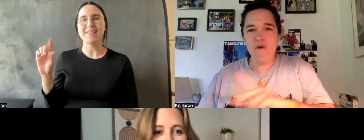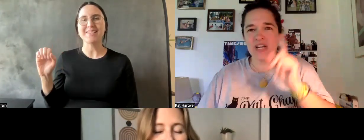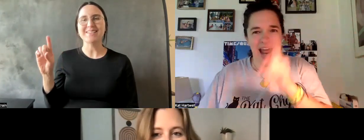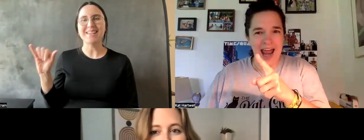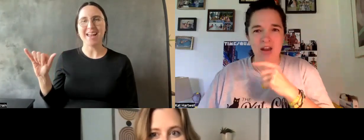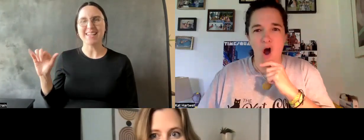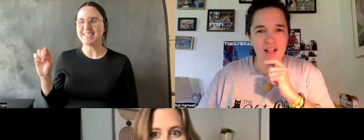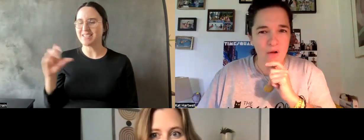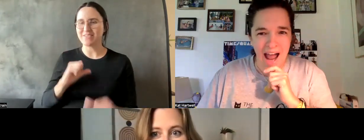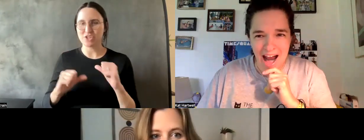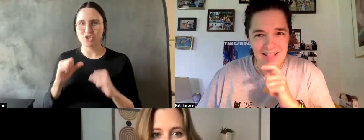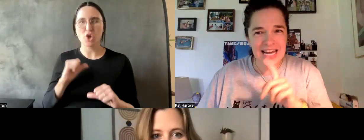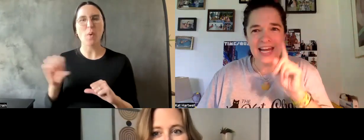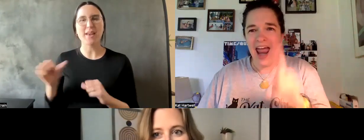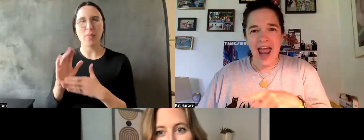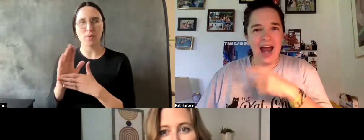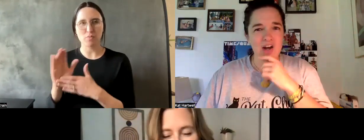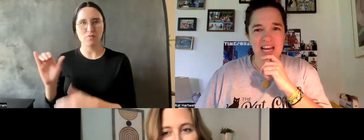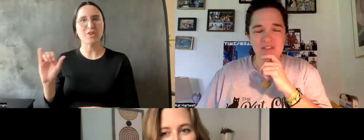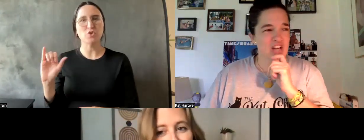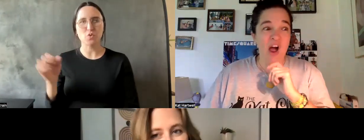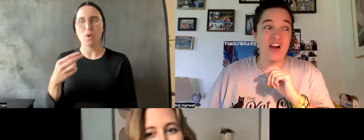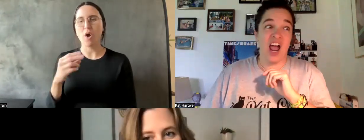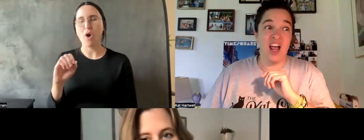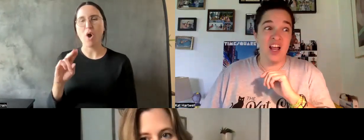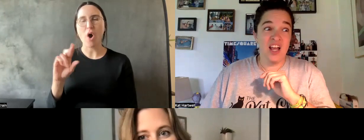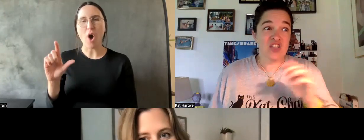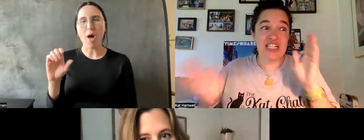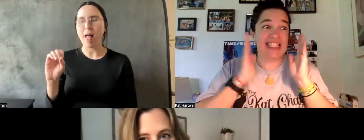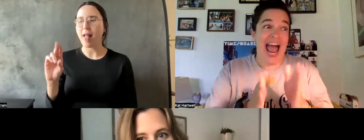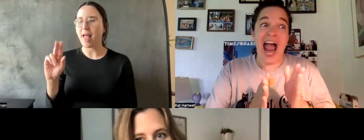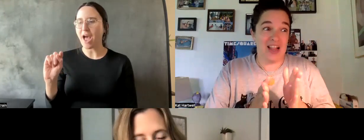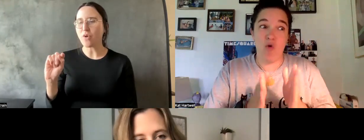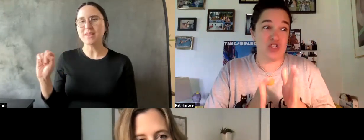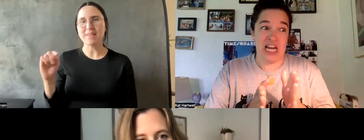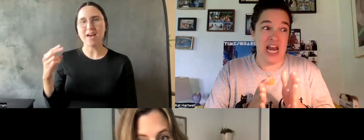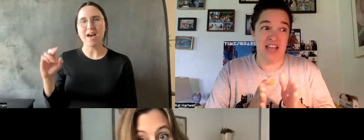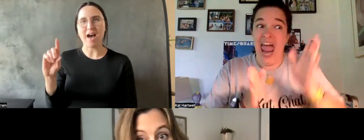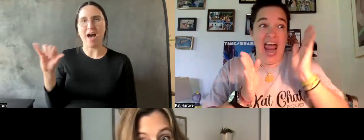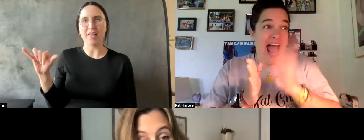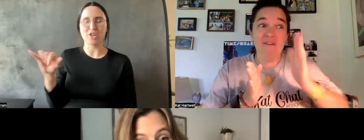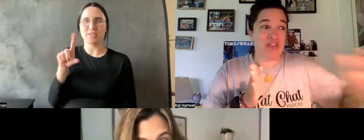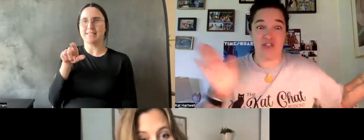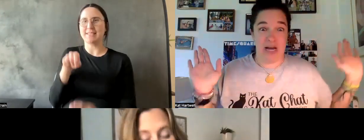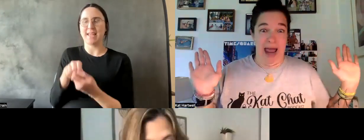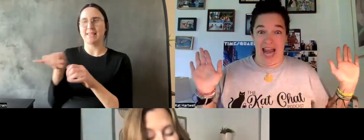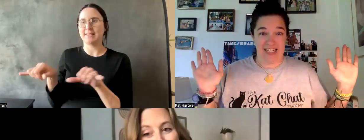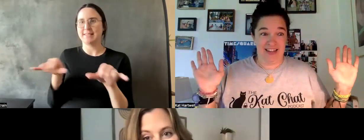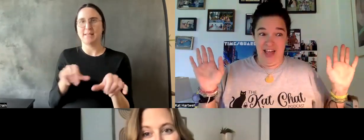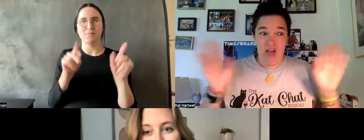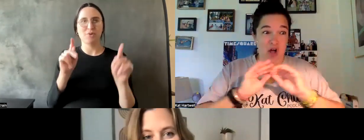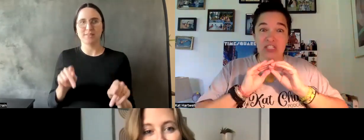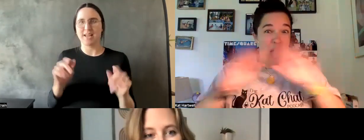other movie, young and Sheldon. She All does Out young the Sheldon. Holly, Yeah. and the TV show that she's exactly who she is, and everything she